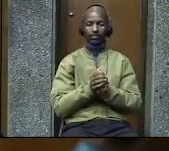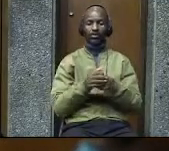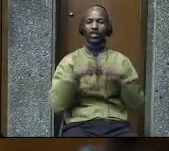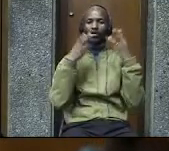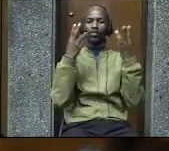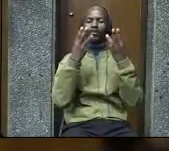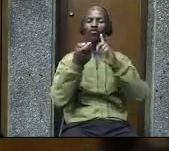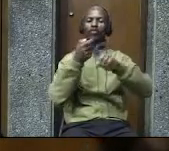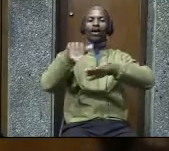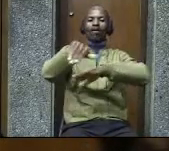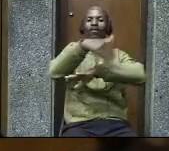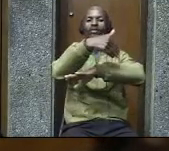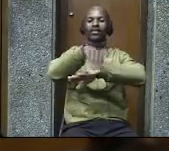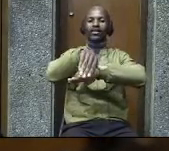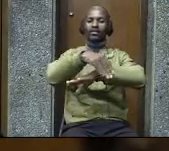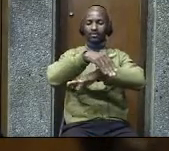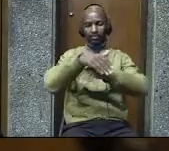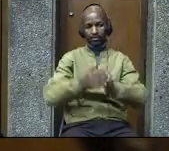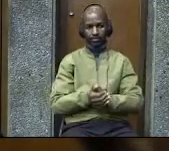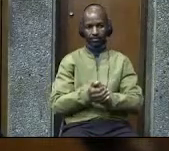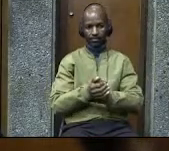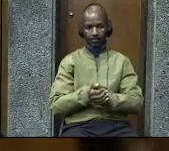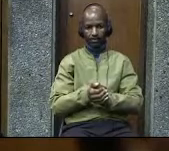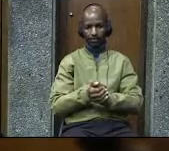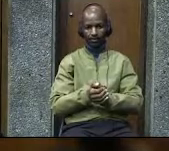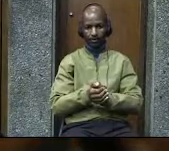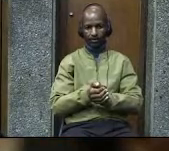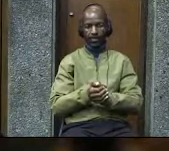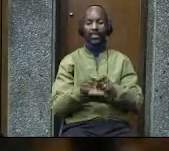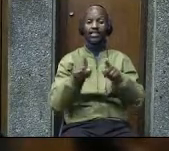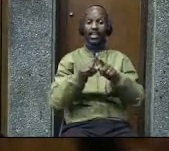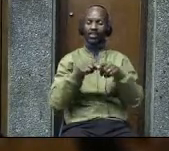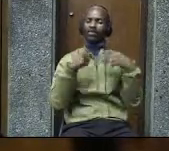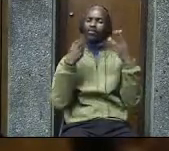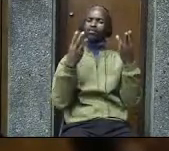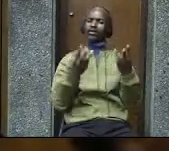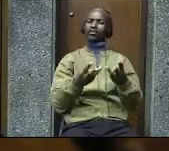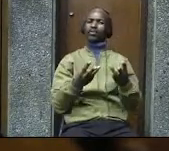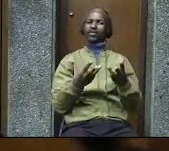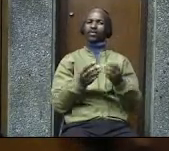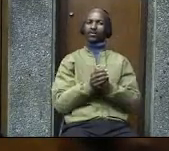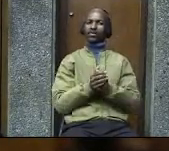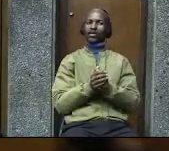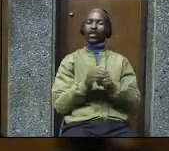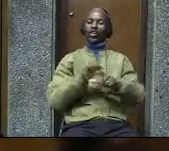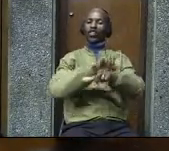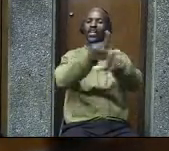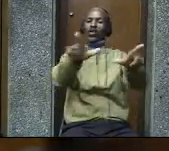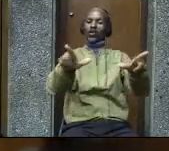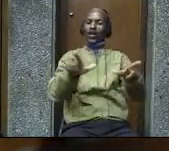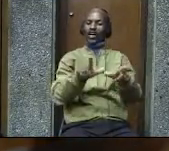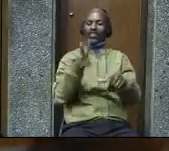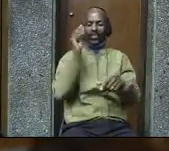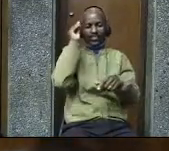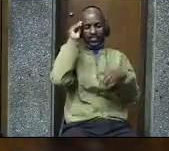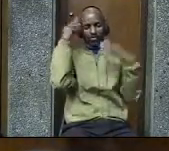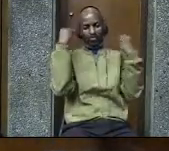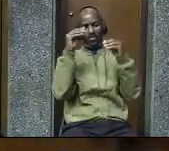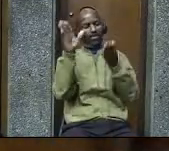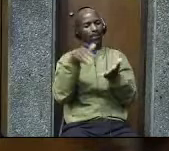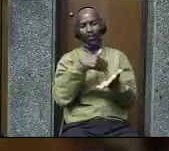people from outside. Seems to me that people locally are not interested in